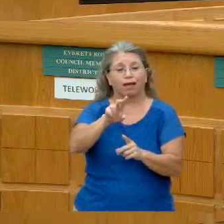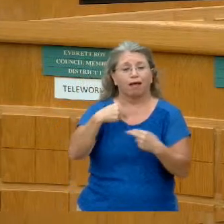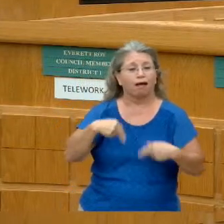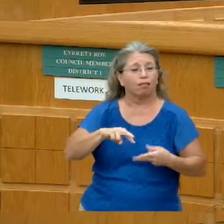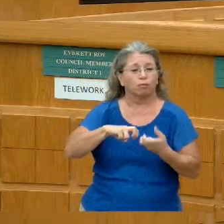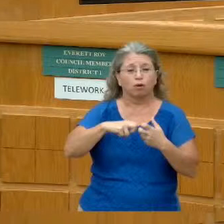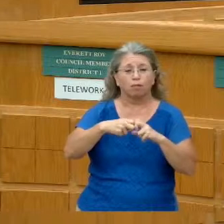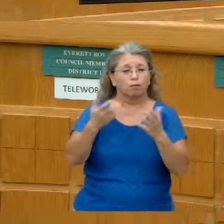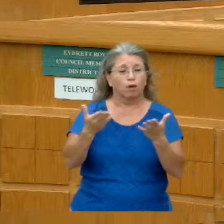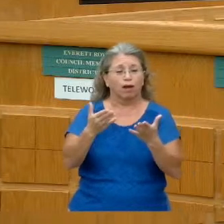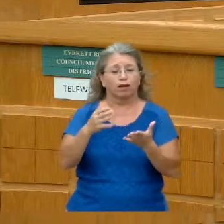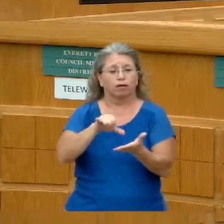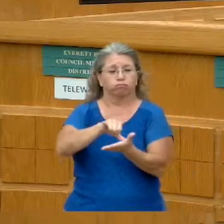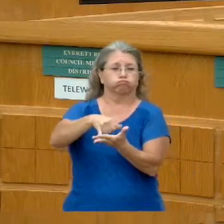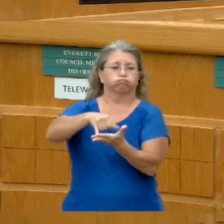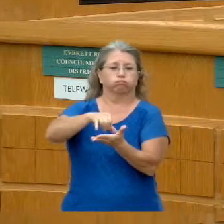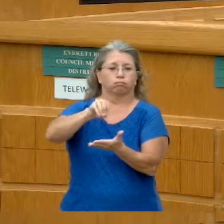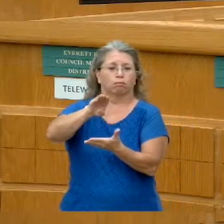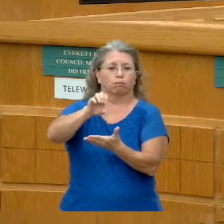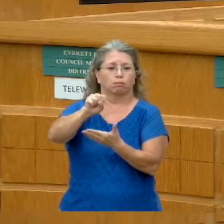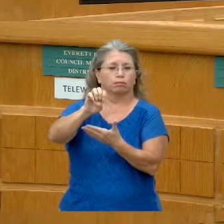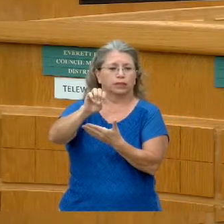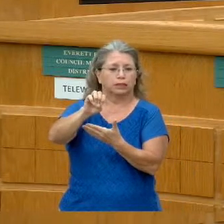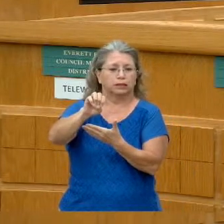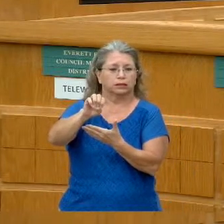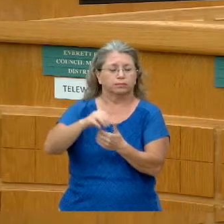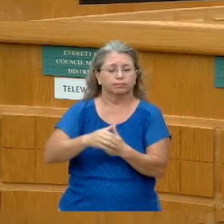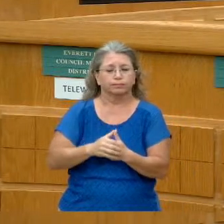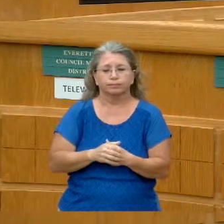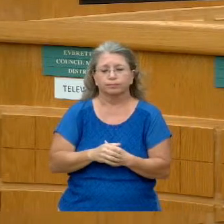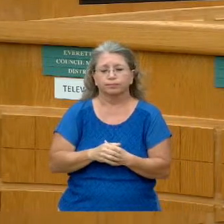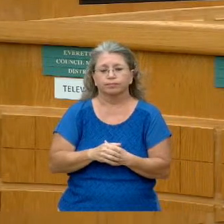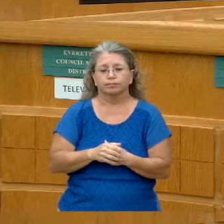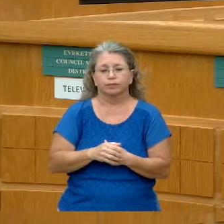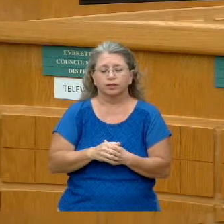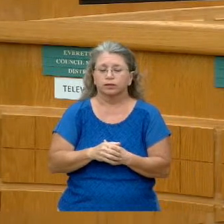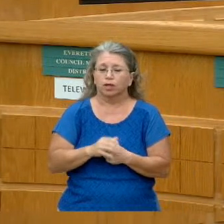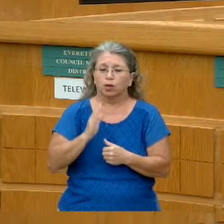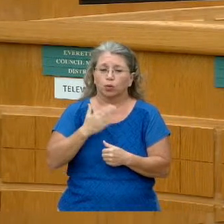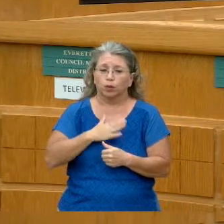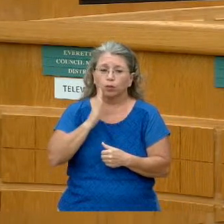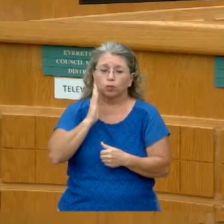obesity. So we'll continue to watch that and report out to the community.